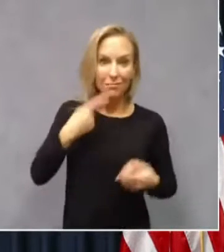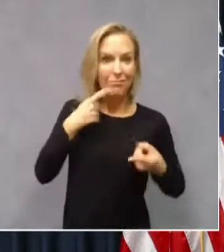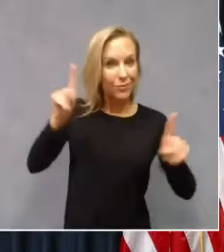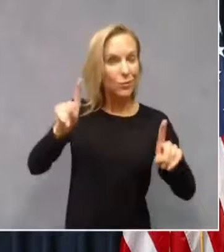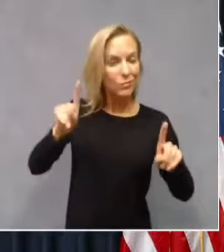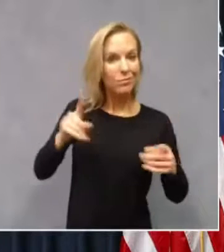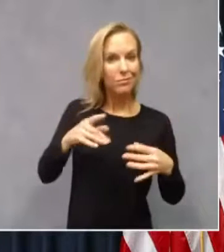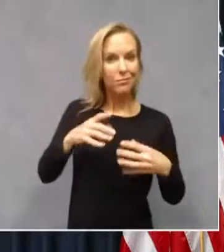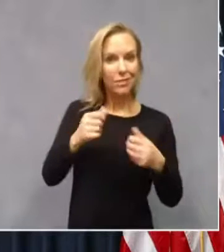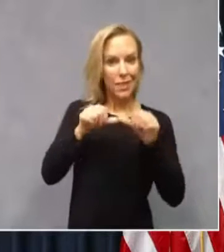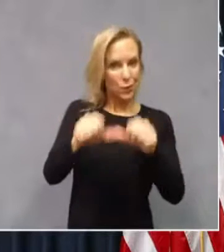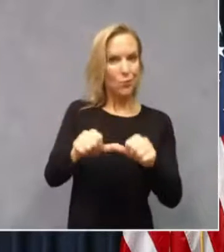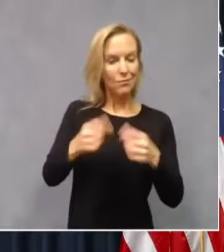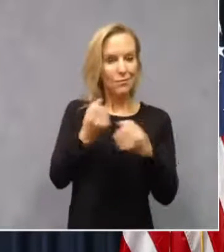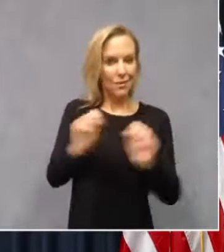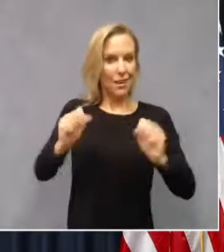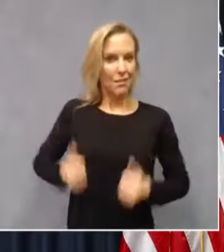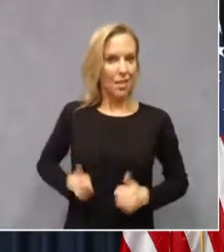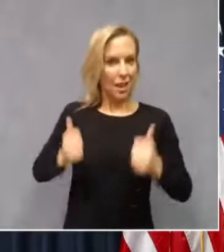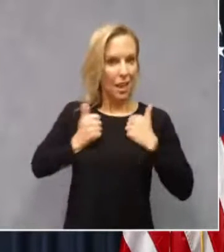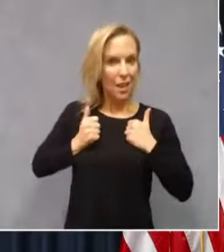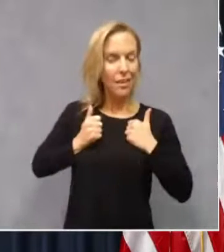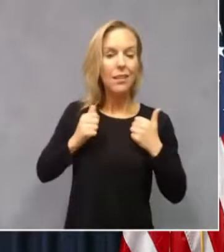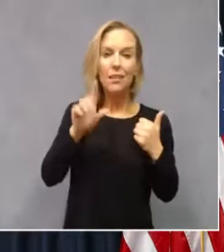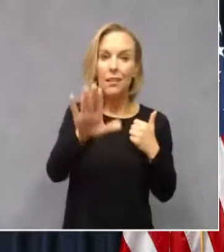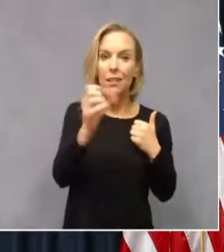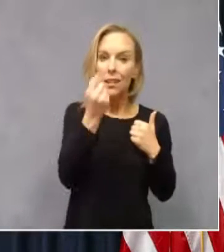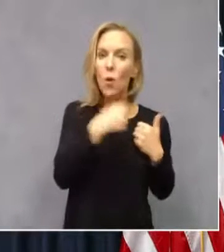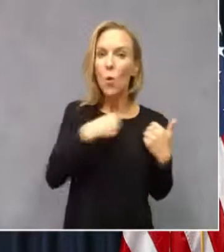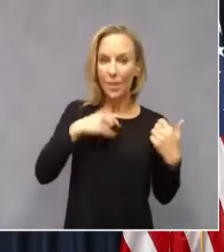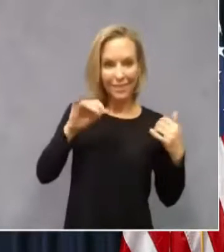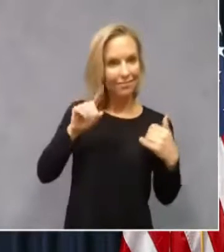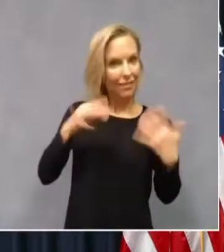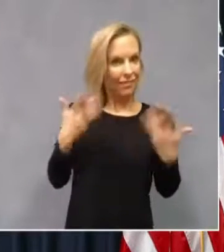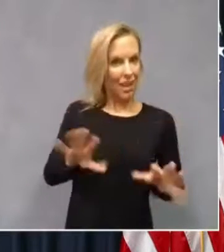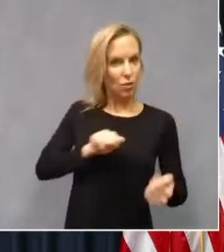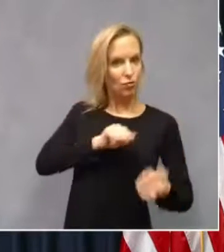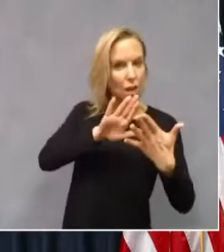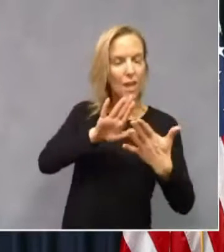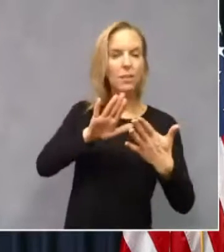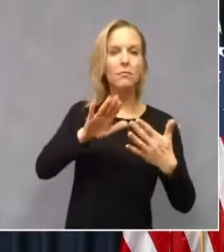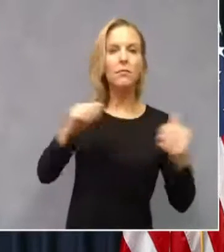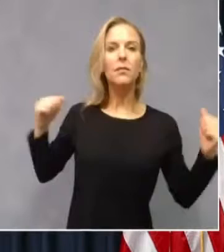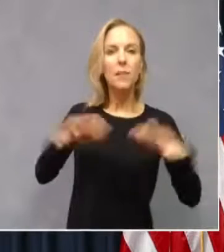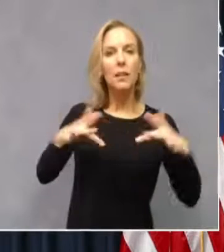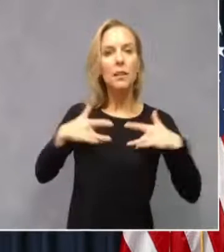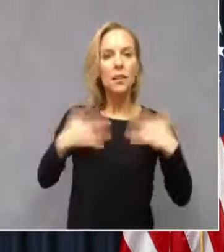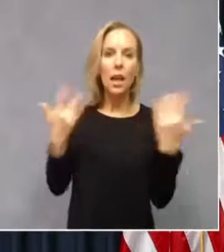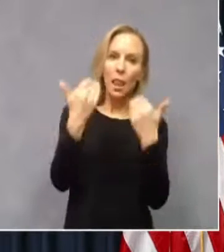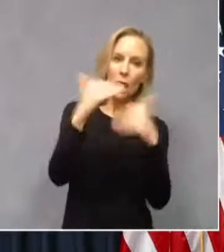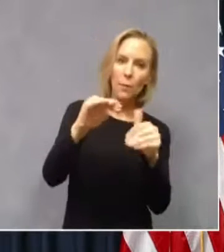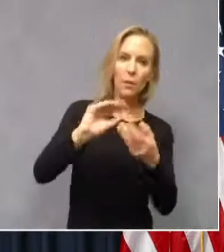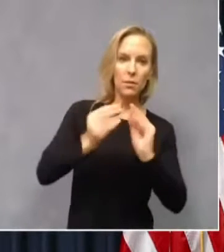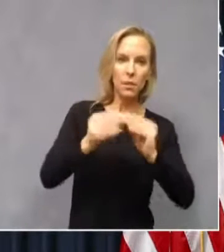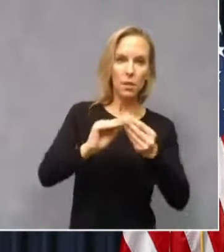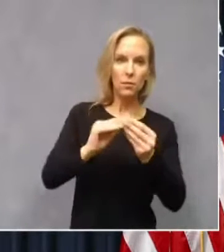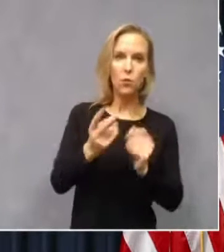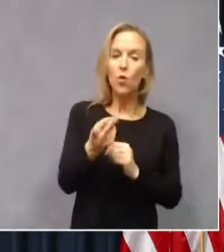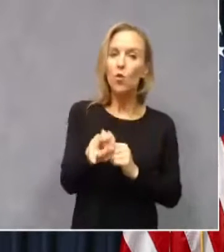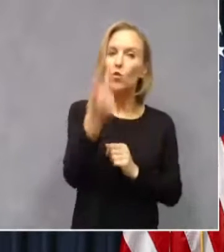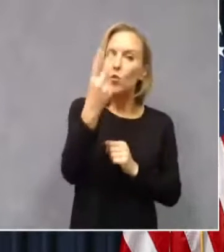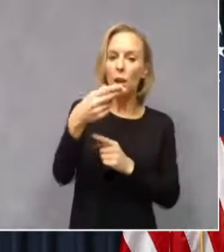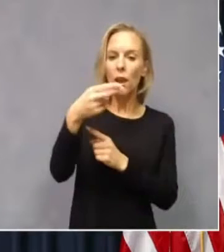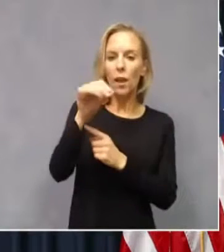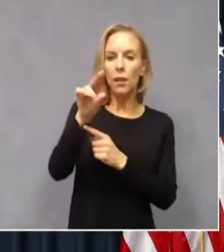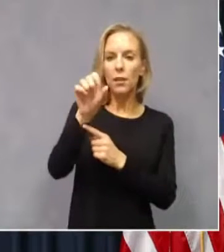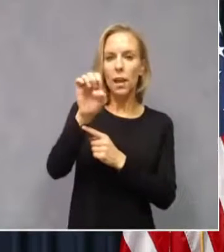We also addressed the gatherings by limiting gatherings in people's homes to 2 households, 8